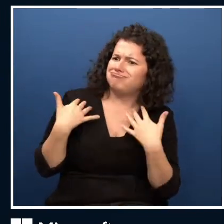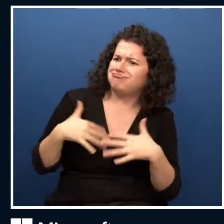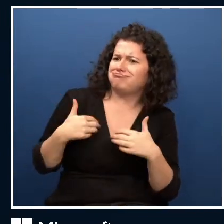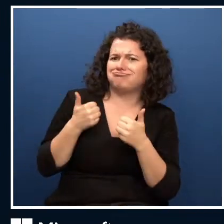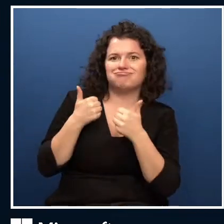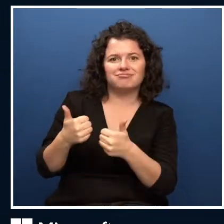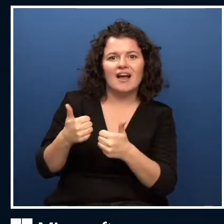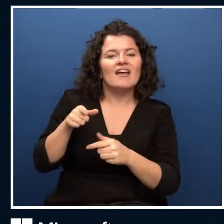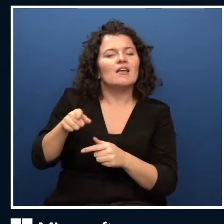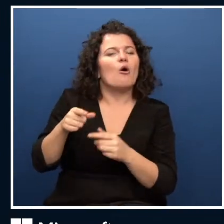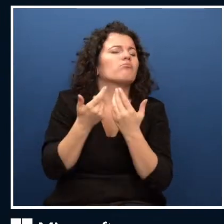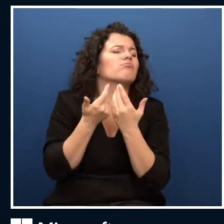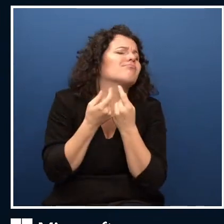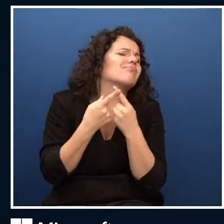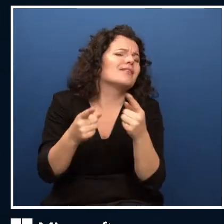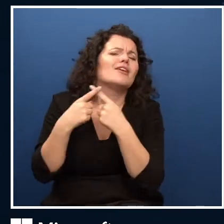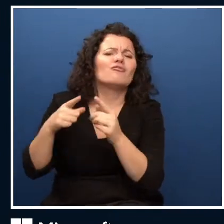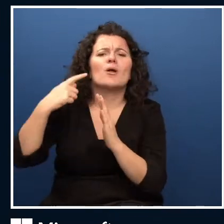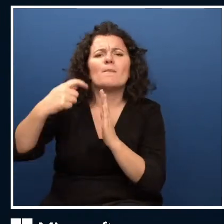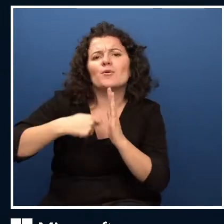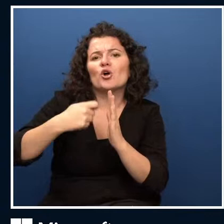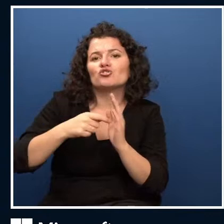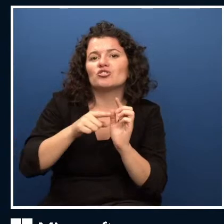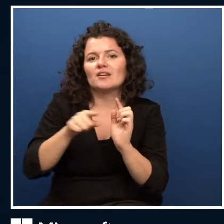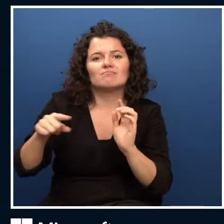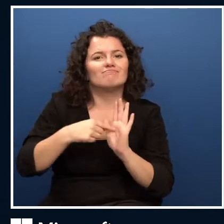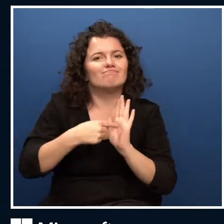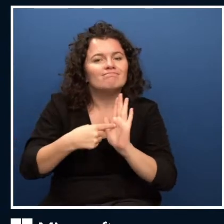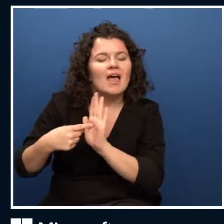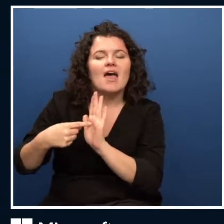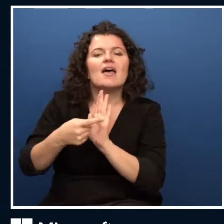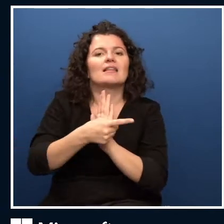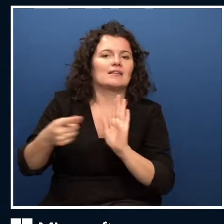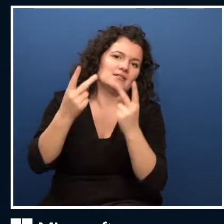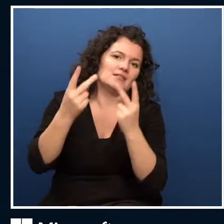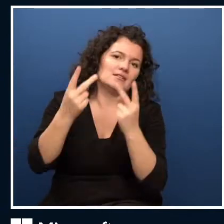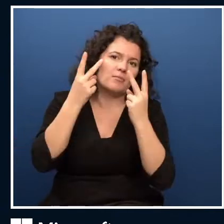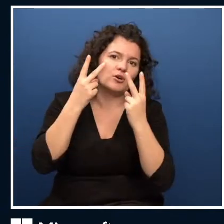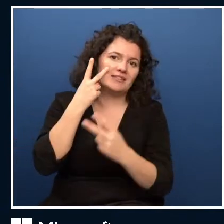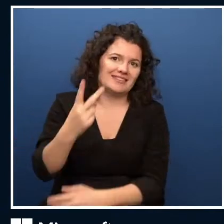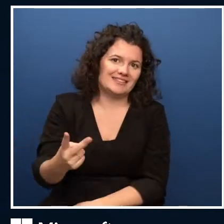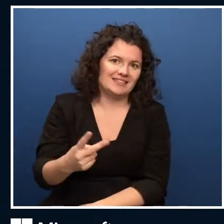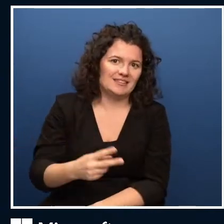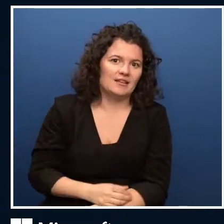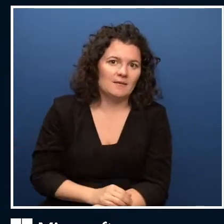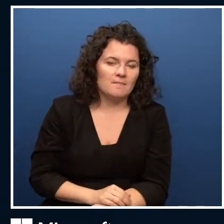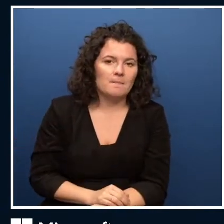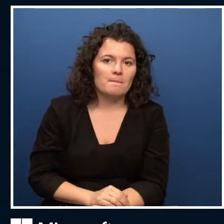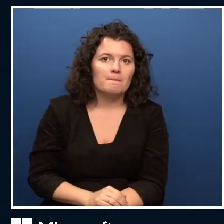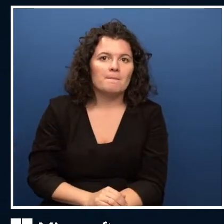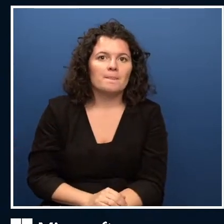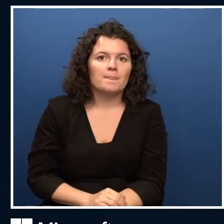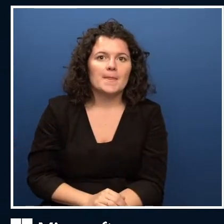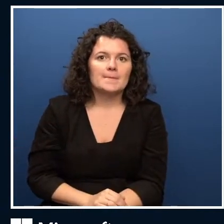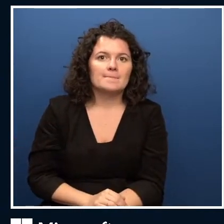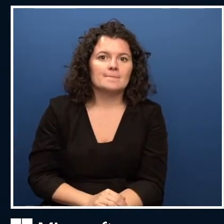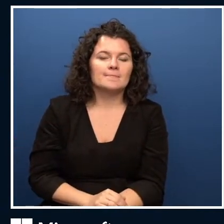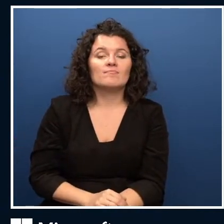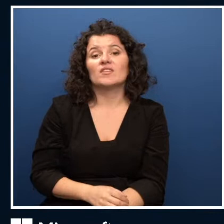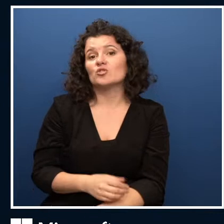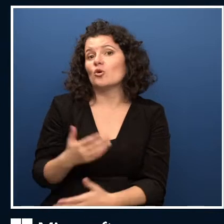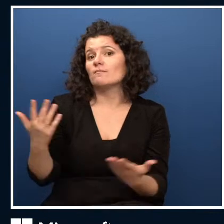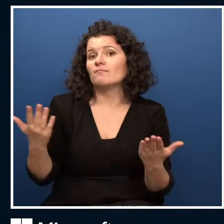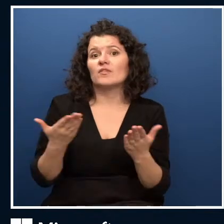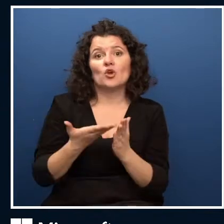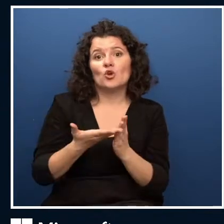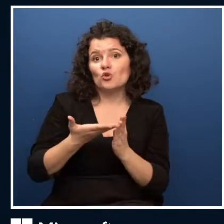So, that's like my biggest, compliment to students is when you do things, showcase